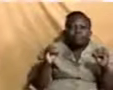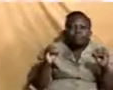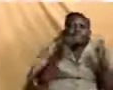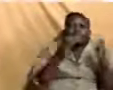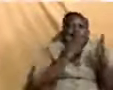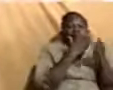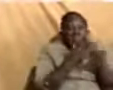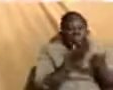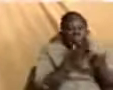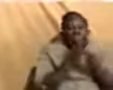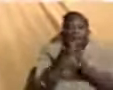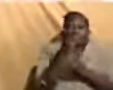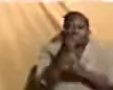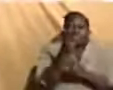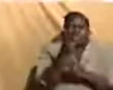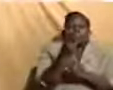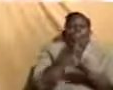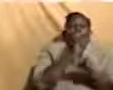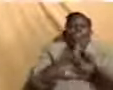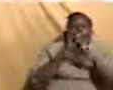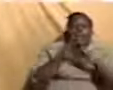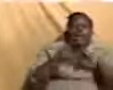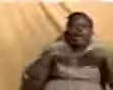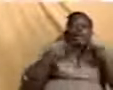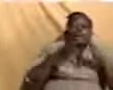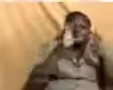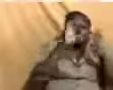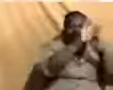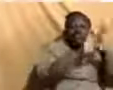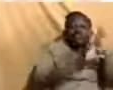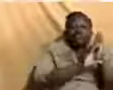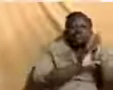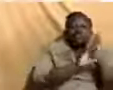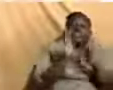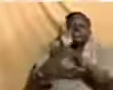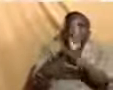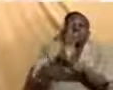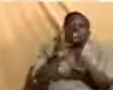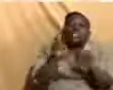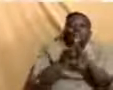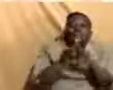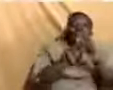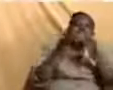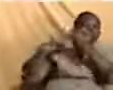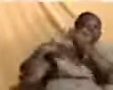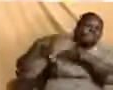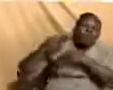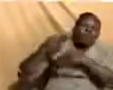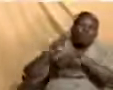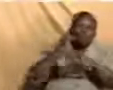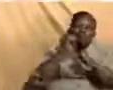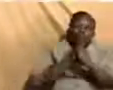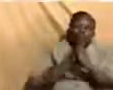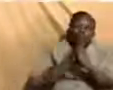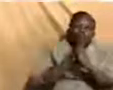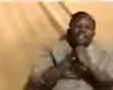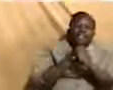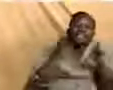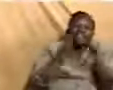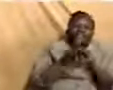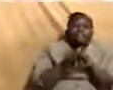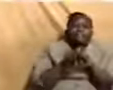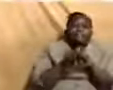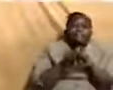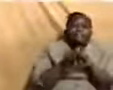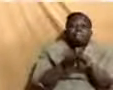Section 3 of the Supreme Court Act talks about this court using history in an effort to get to the text and context of matters and all that.